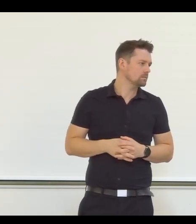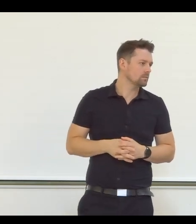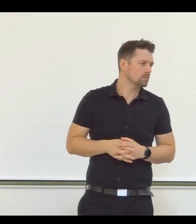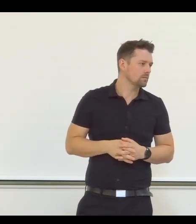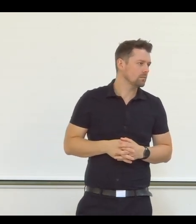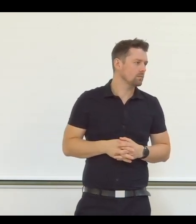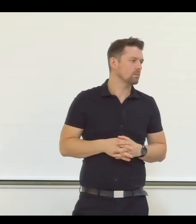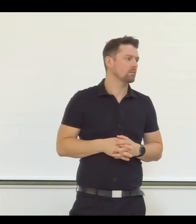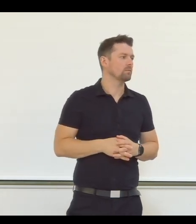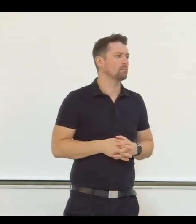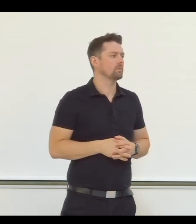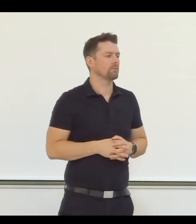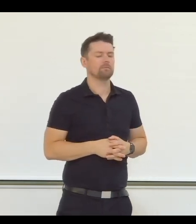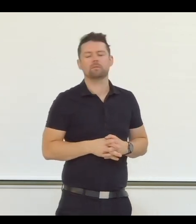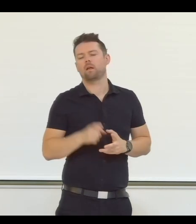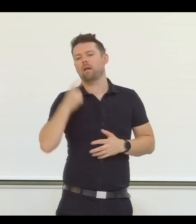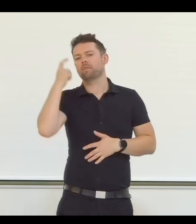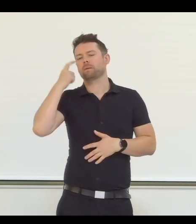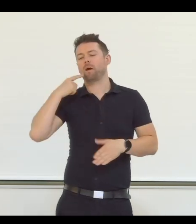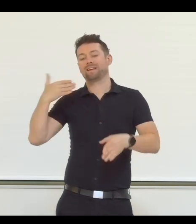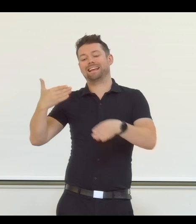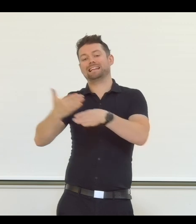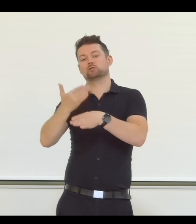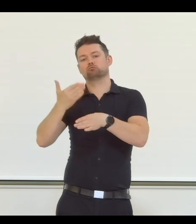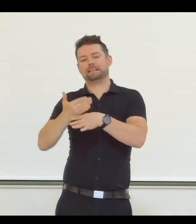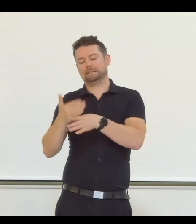then thinking about industry as a